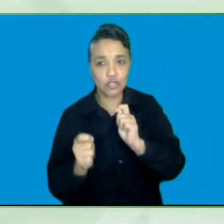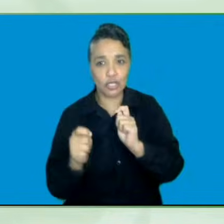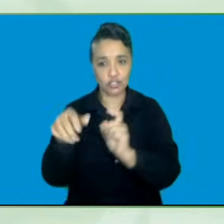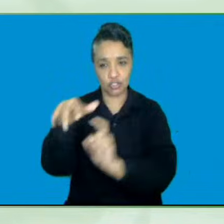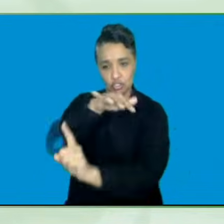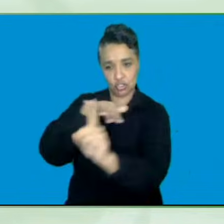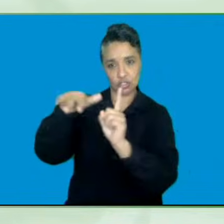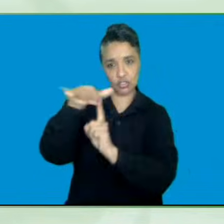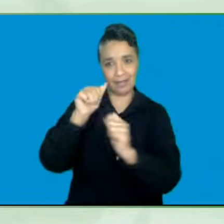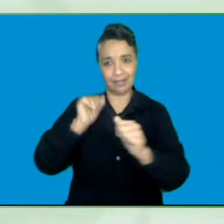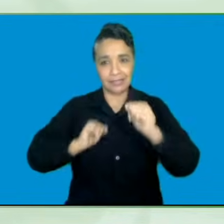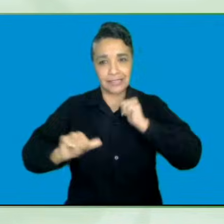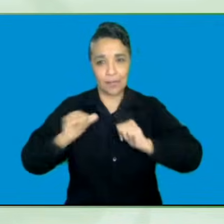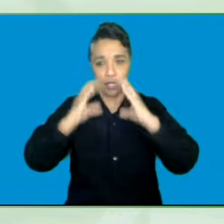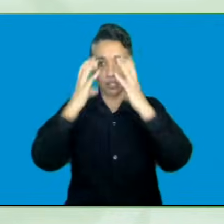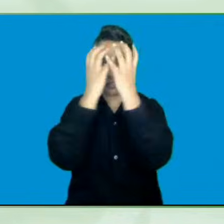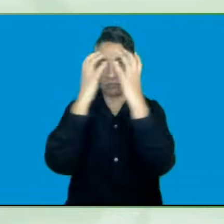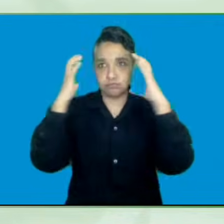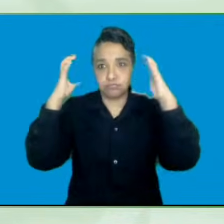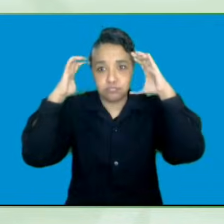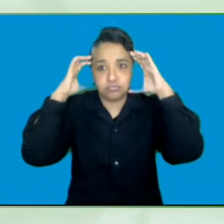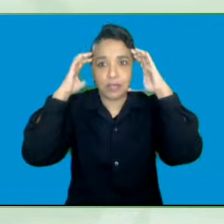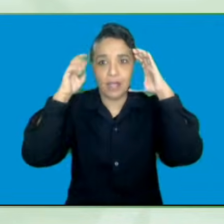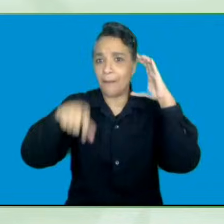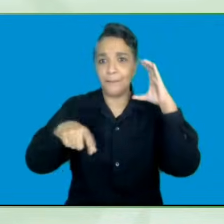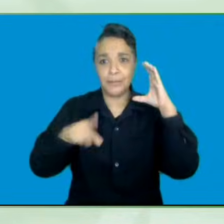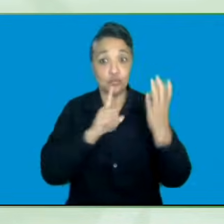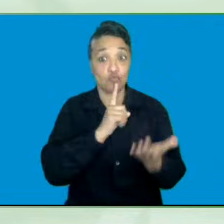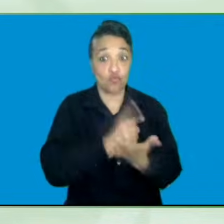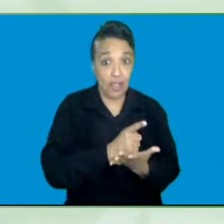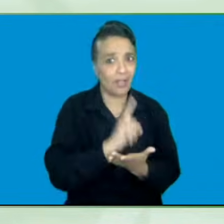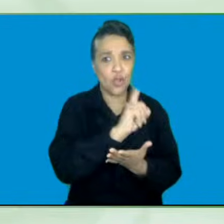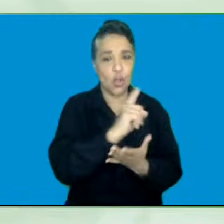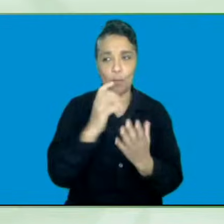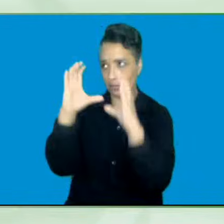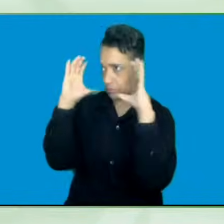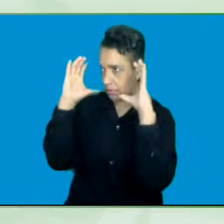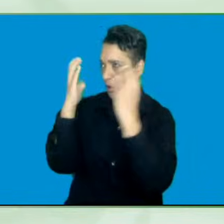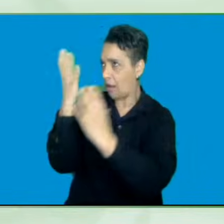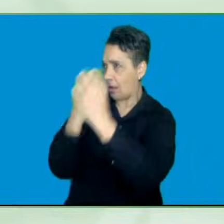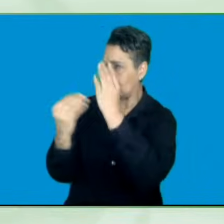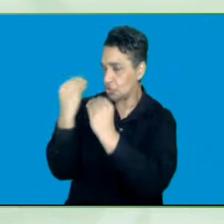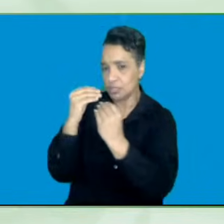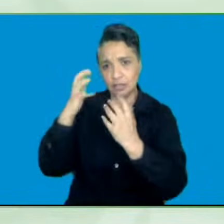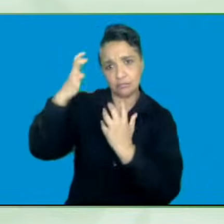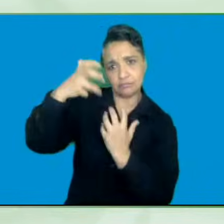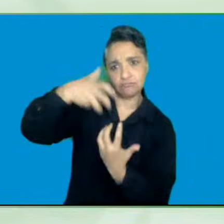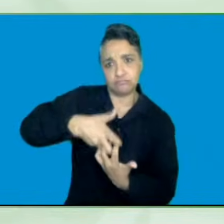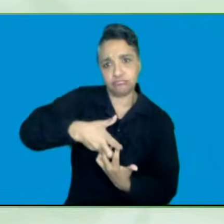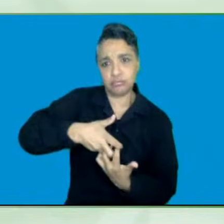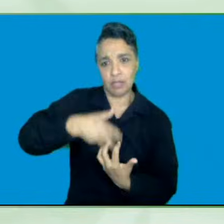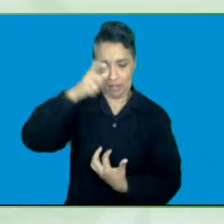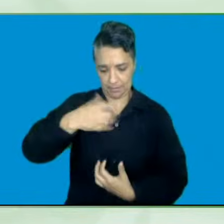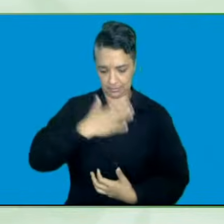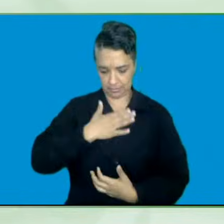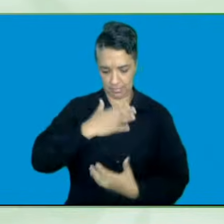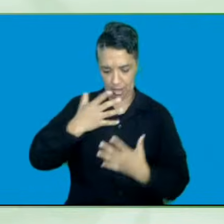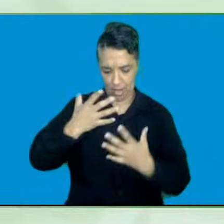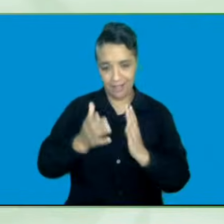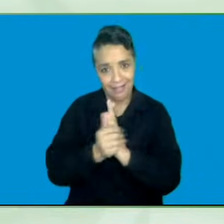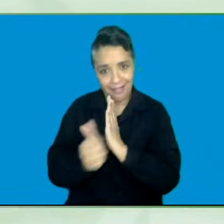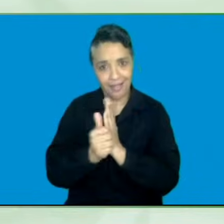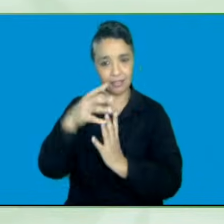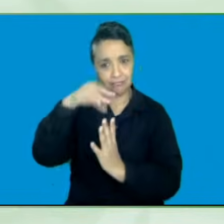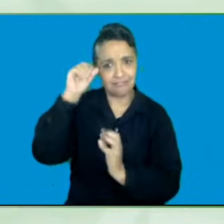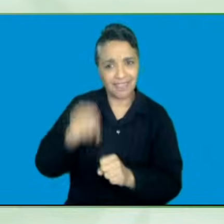to accommodate individual needs in a way that, real environments can't be adapted. So, I mean, maybe one good example